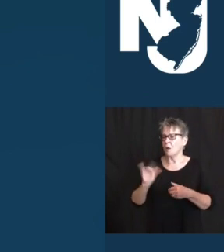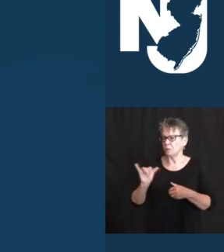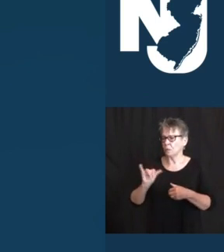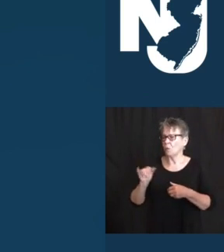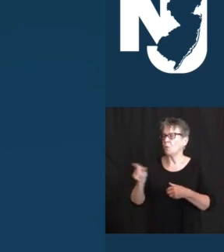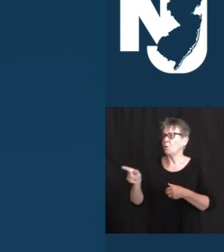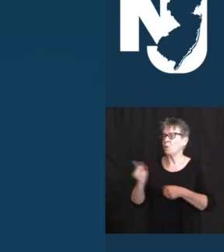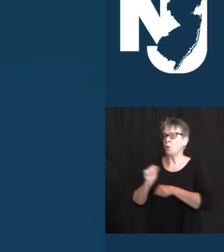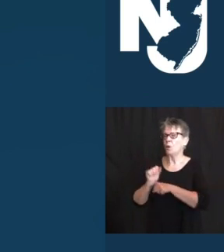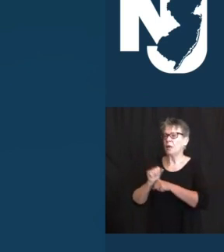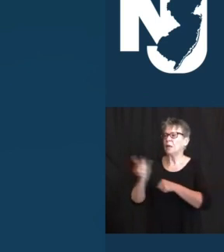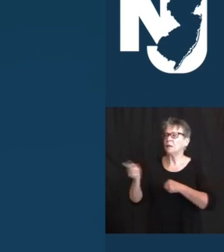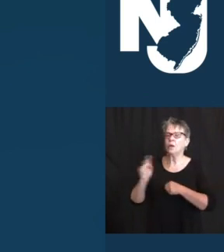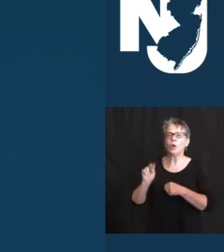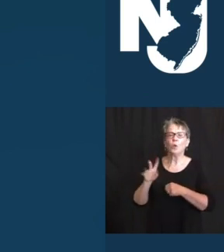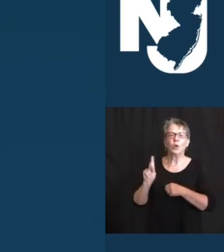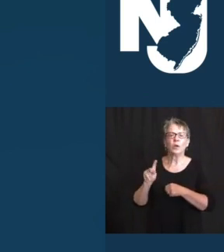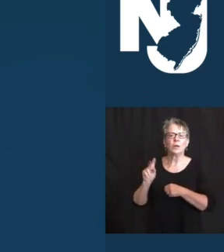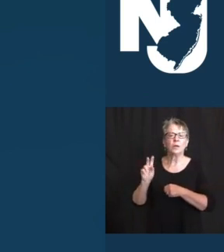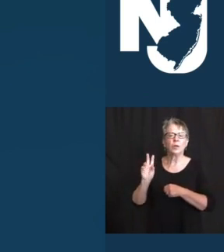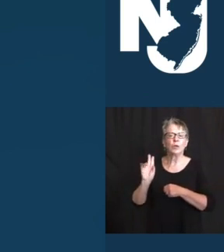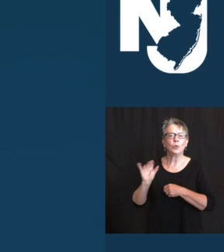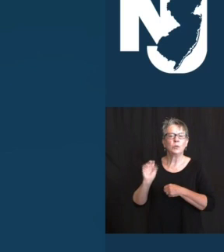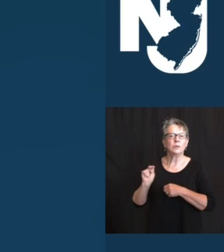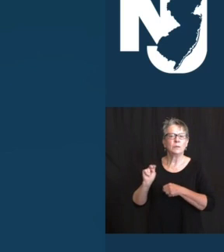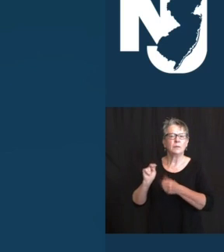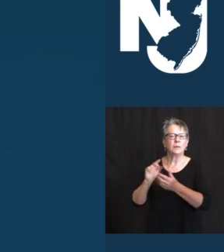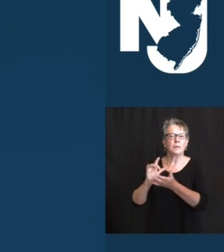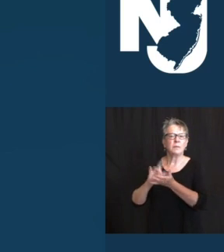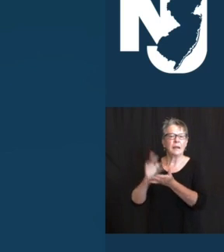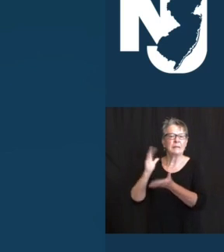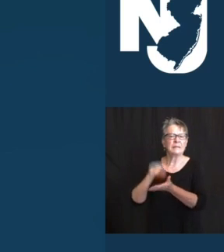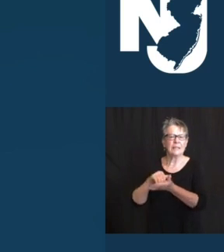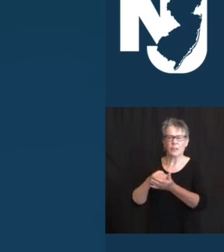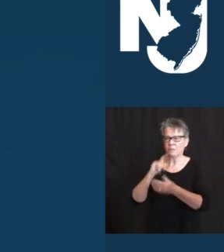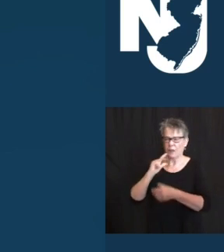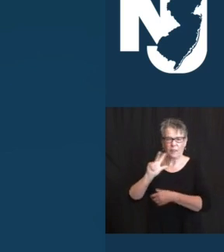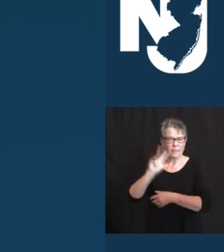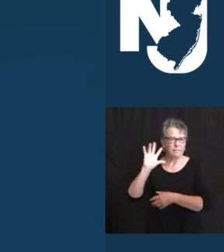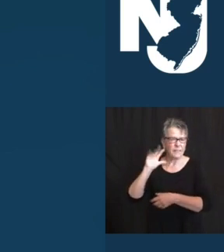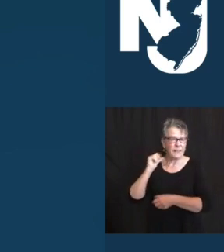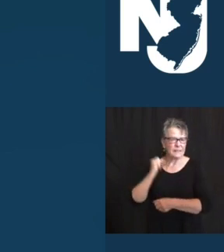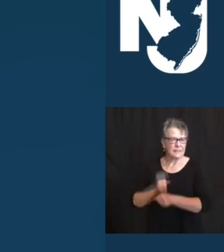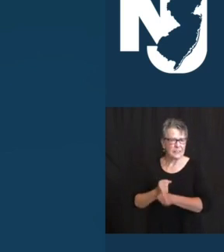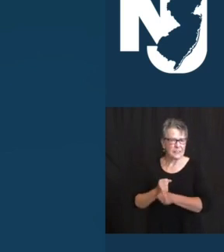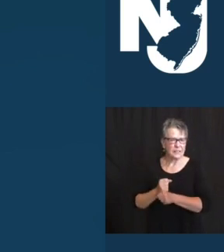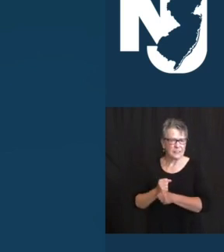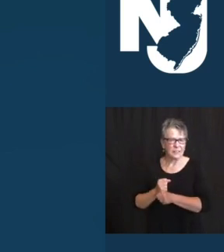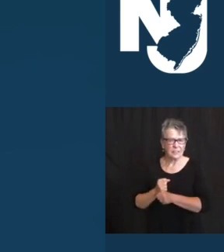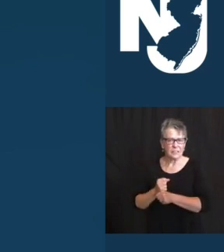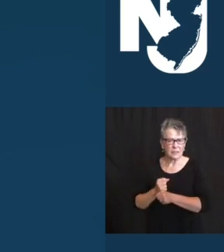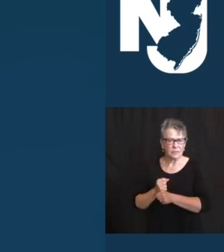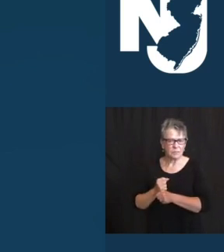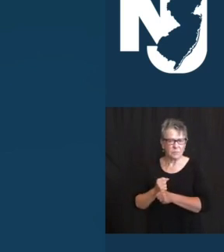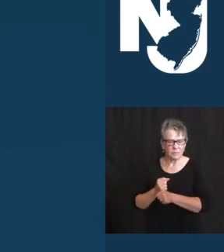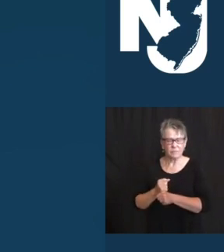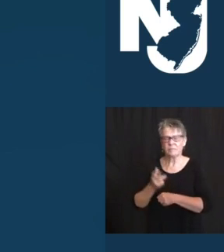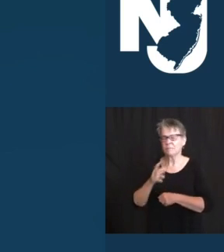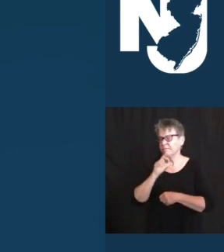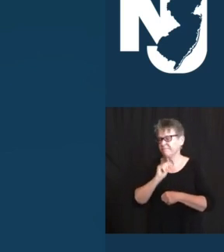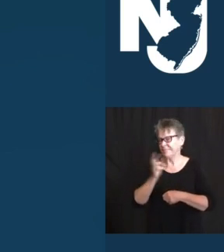medicine. Dr. Bergio was 69 years old. He leaves behind his beloved wife of